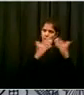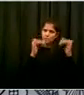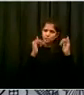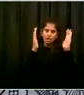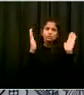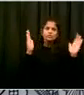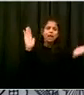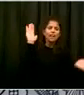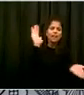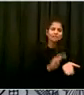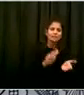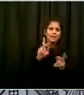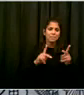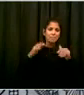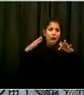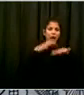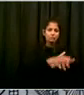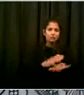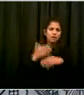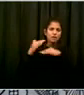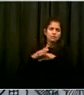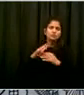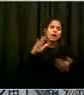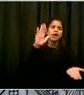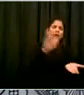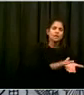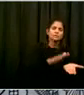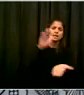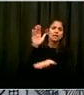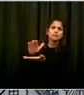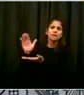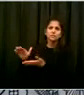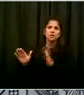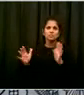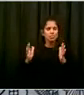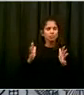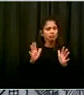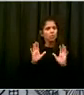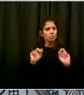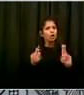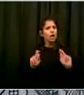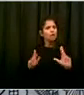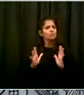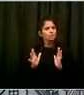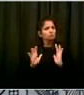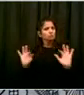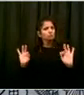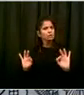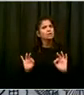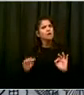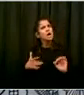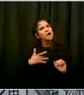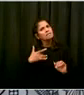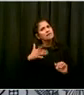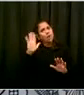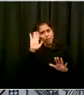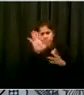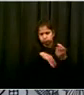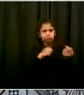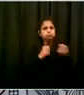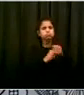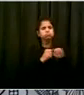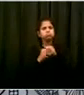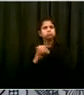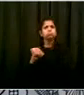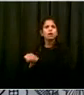health and safety. I've seen plenty of situations where politicians and people with other agendas said what they wanted to